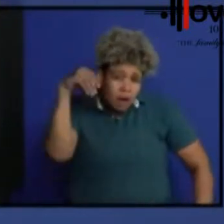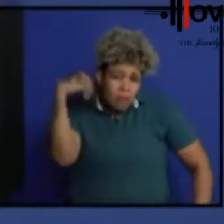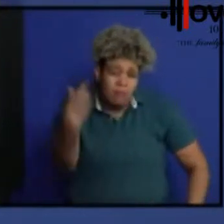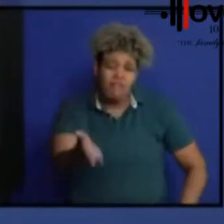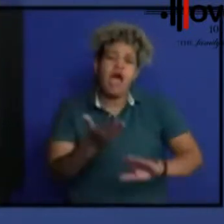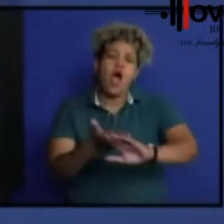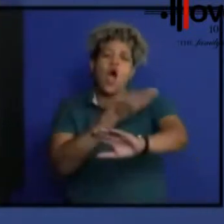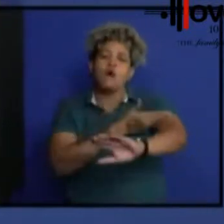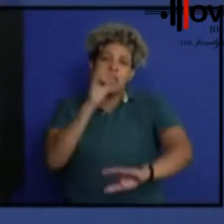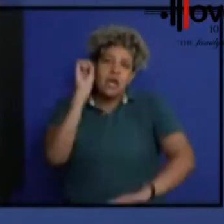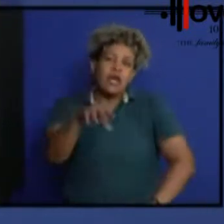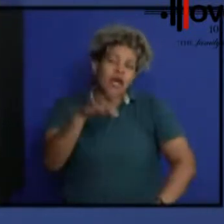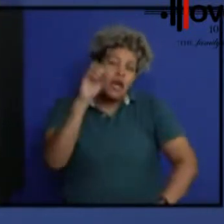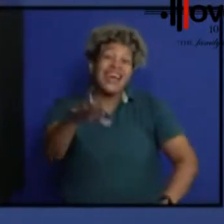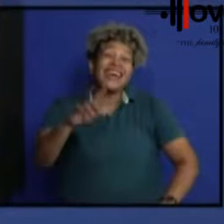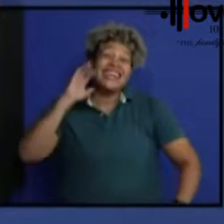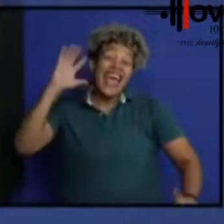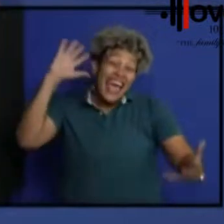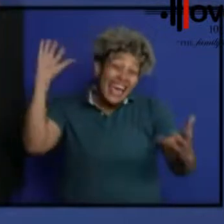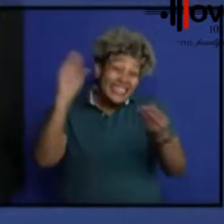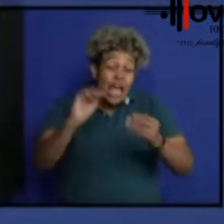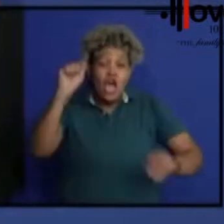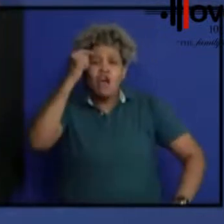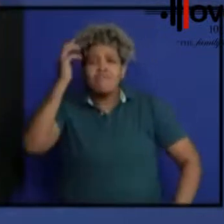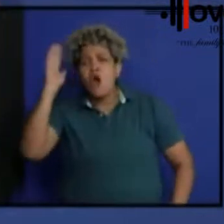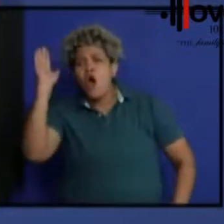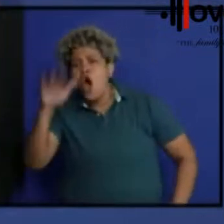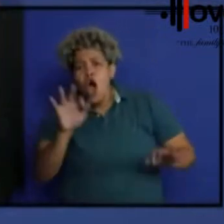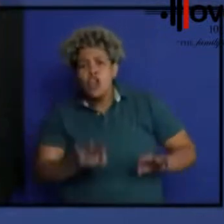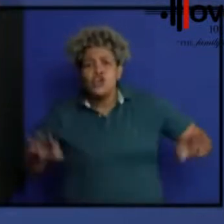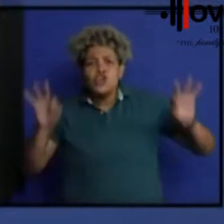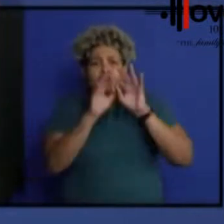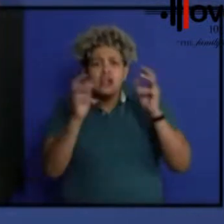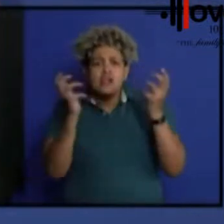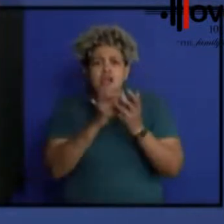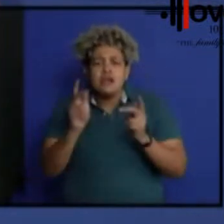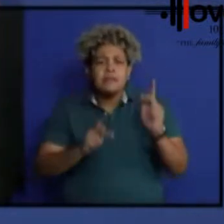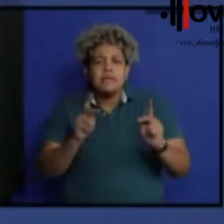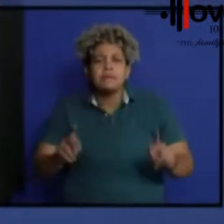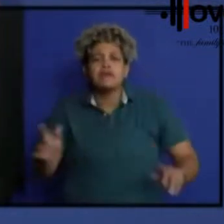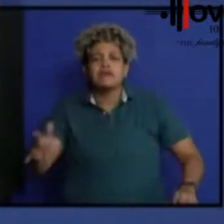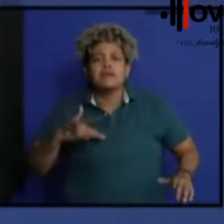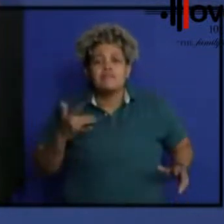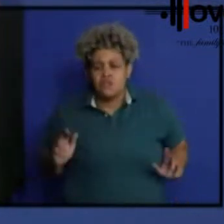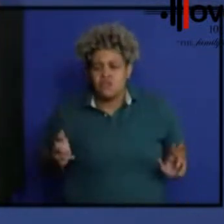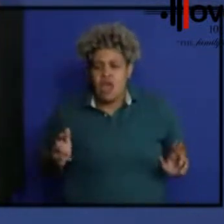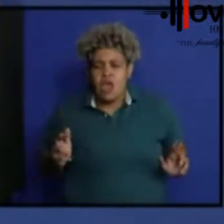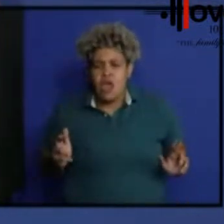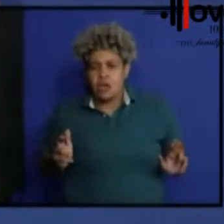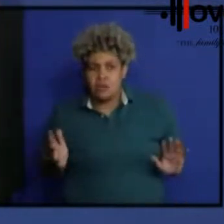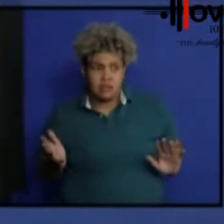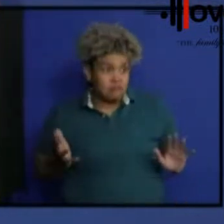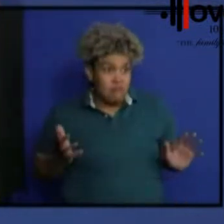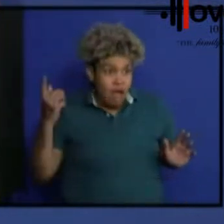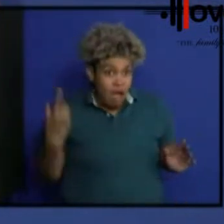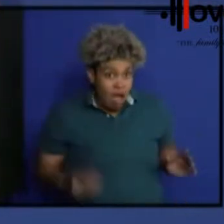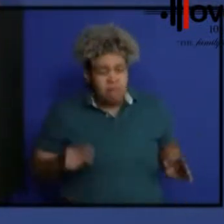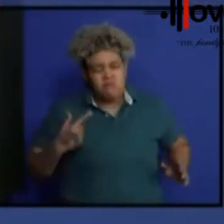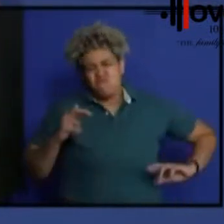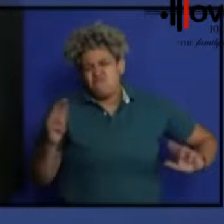updates. The entire government and all relevant personnel are in a state of readiness to manage the